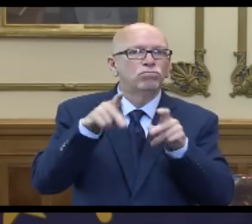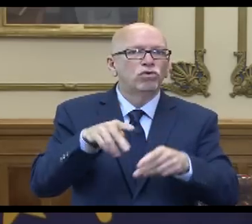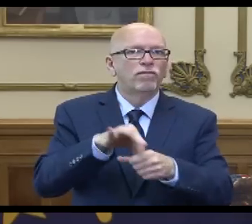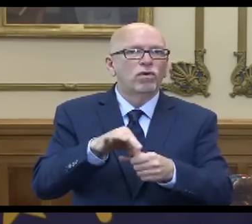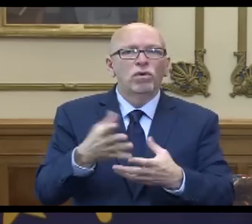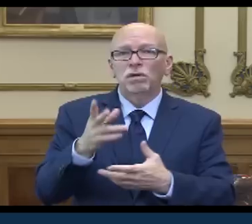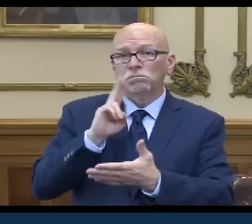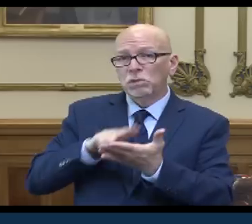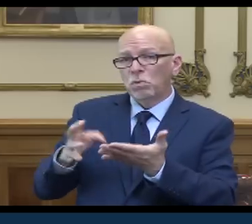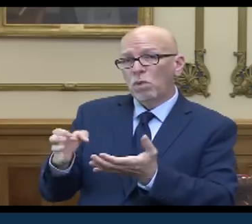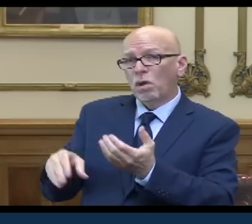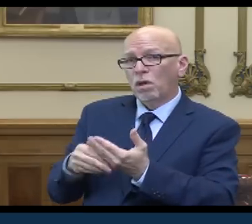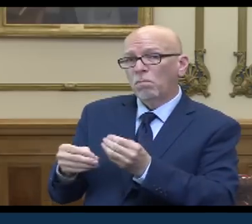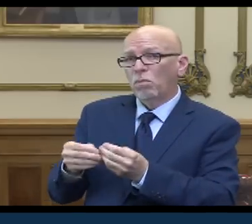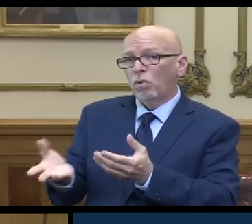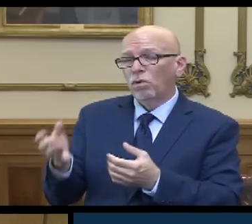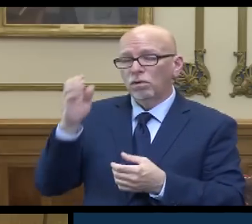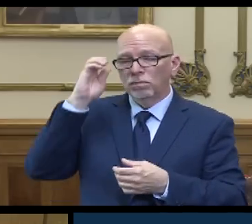to elaborate?